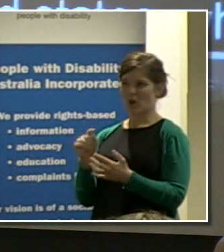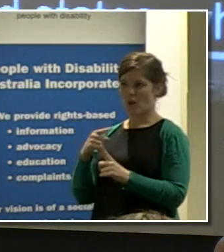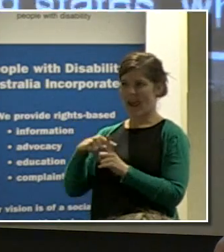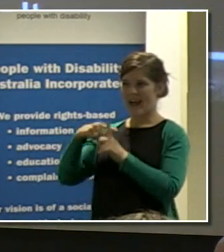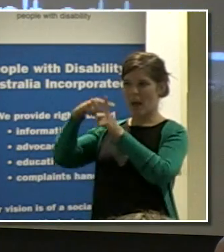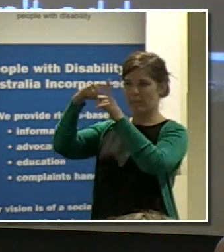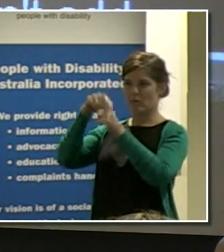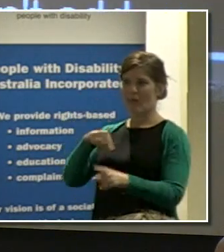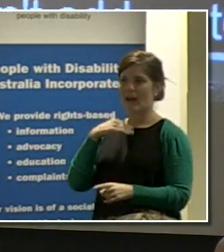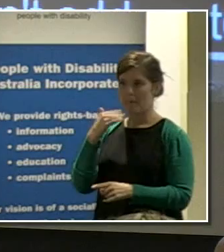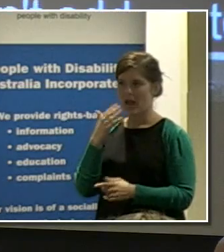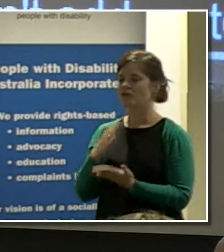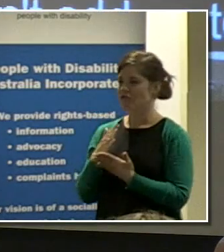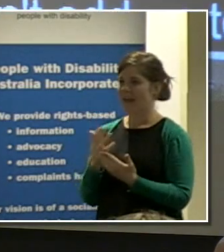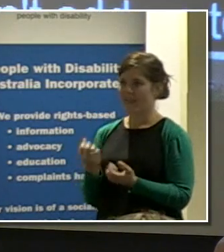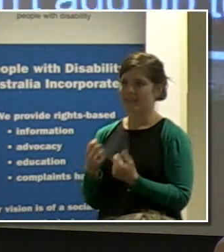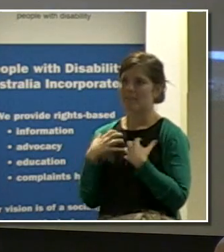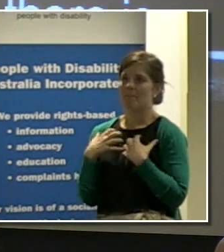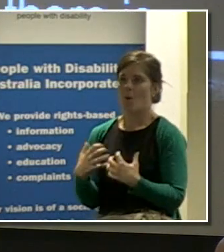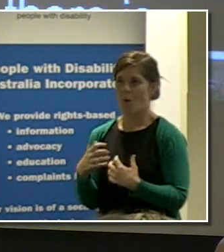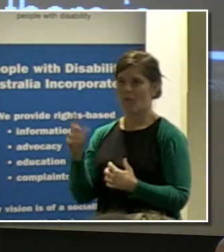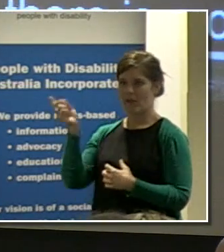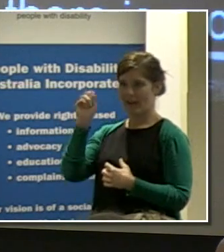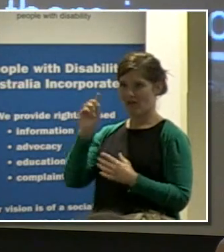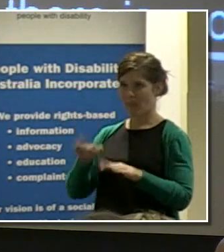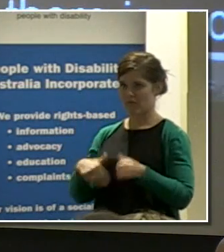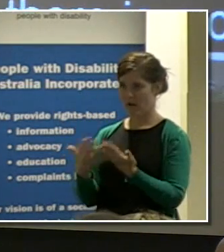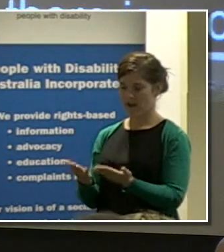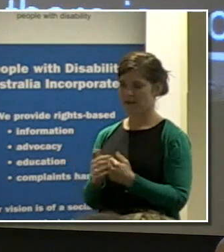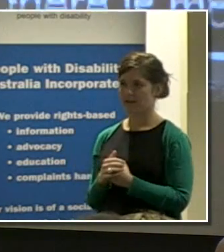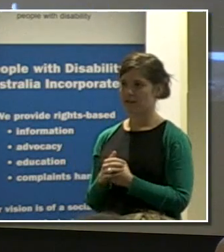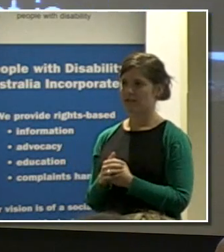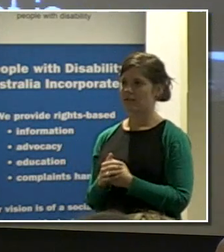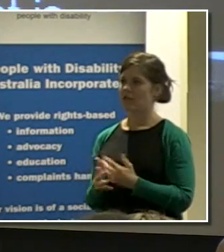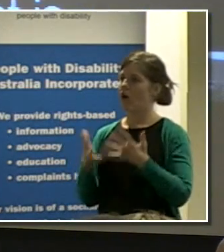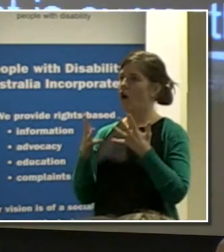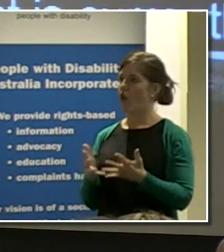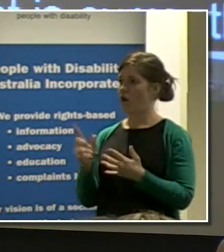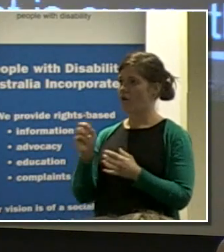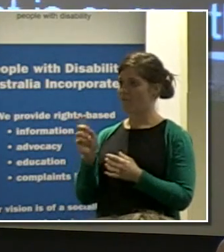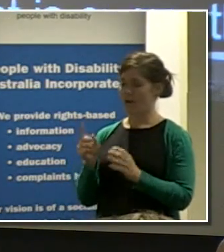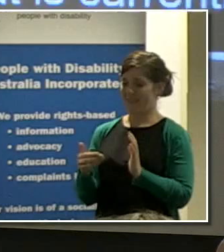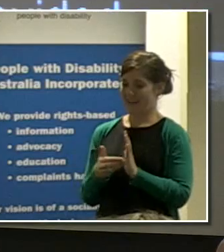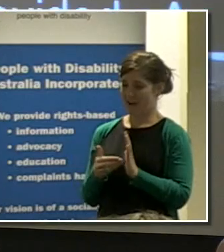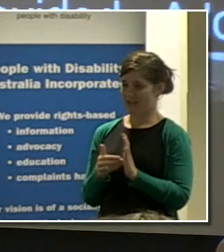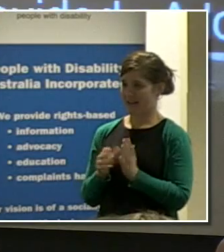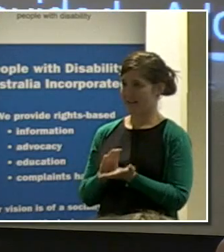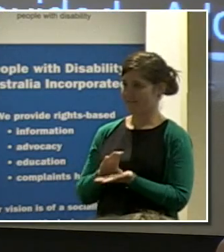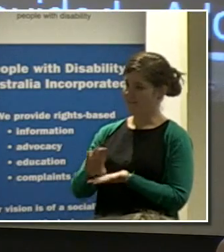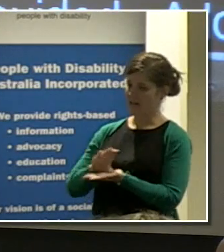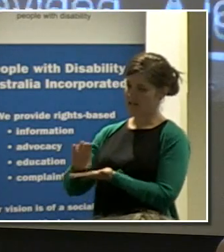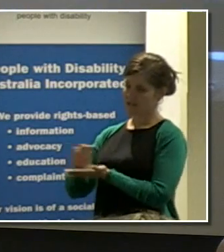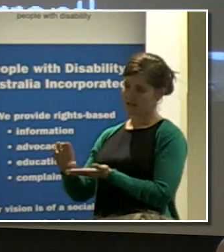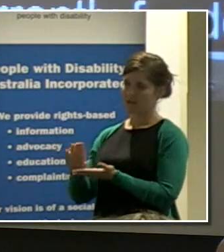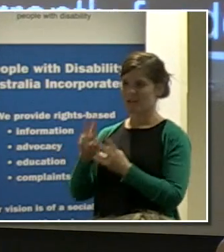more money in there than's currently being provided. A lot of what's currently funded, what the states and the Commonwealth call